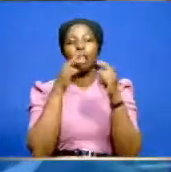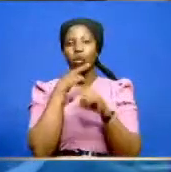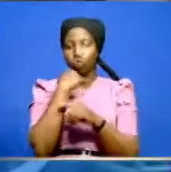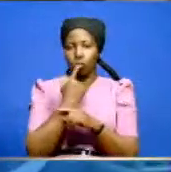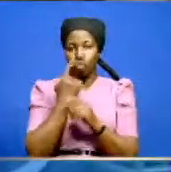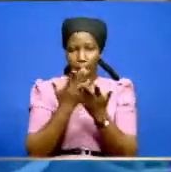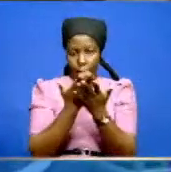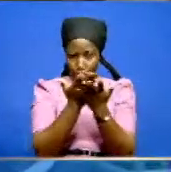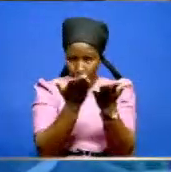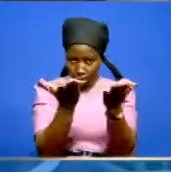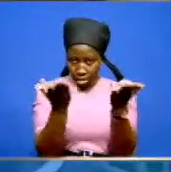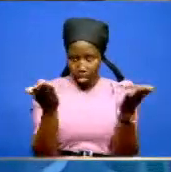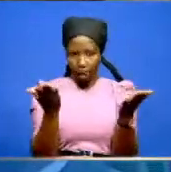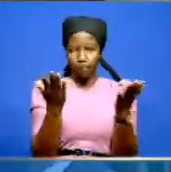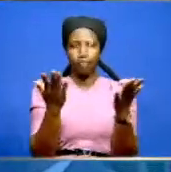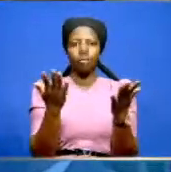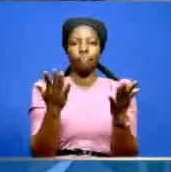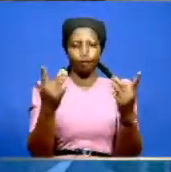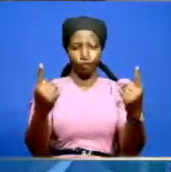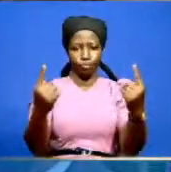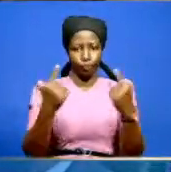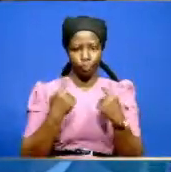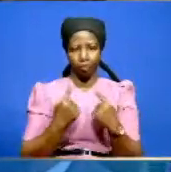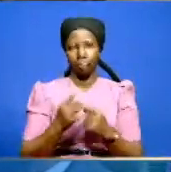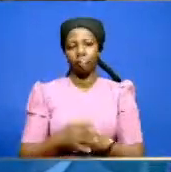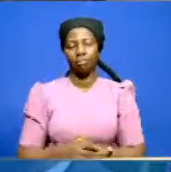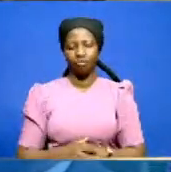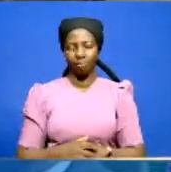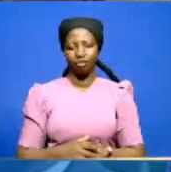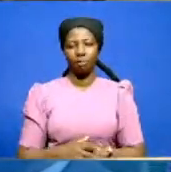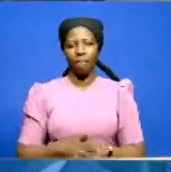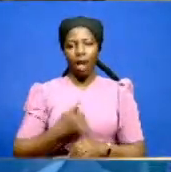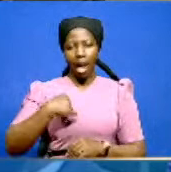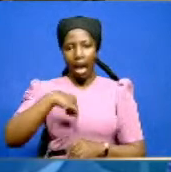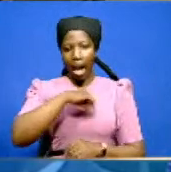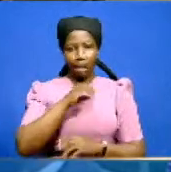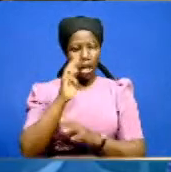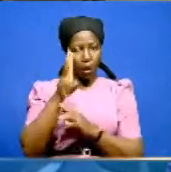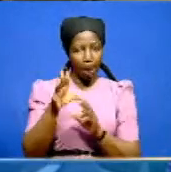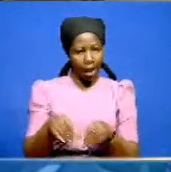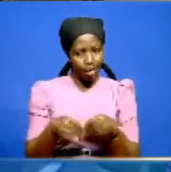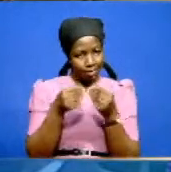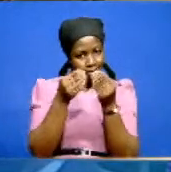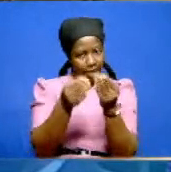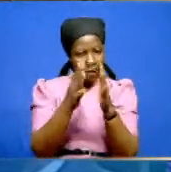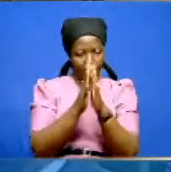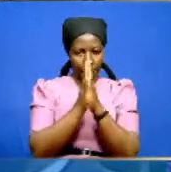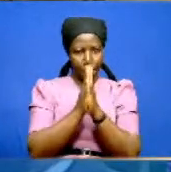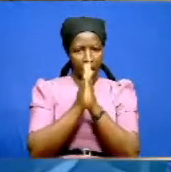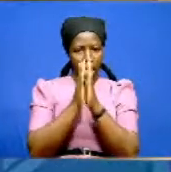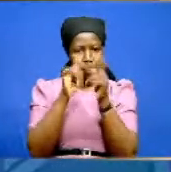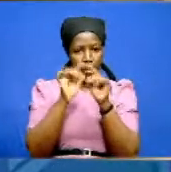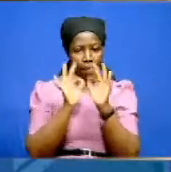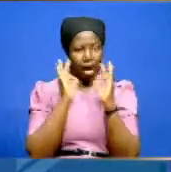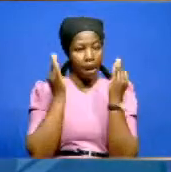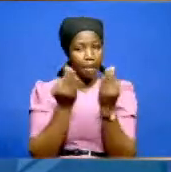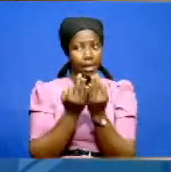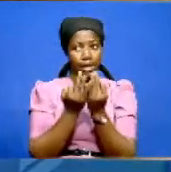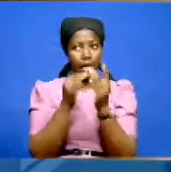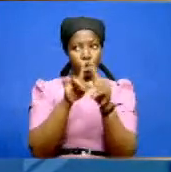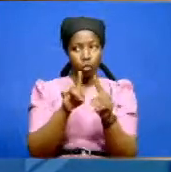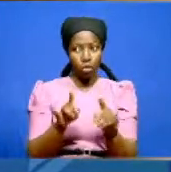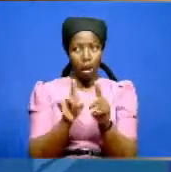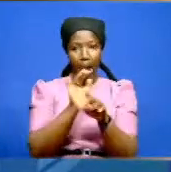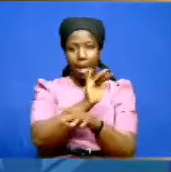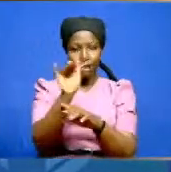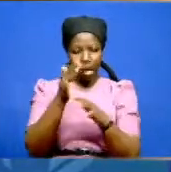the congregation to come up stage. We are going to offer a prayer for the family, and we request them, for those